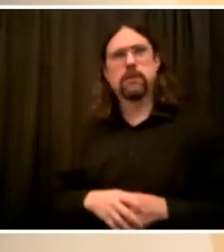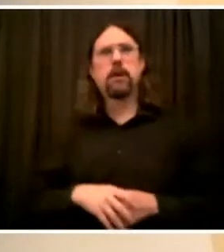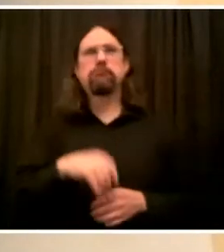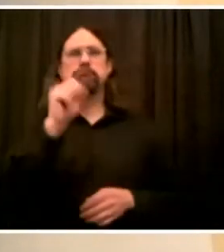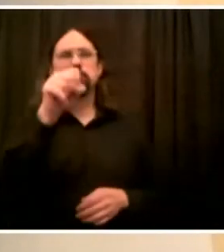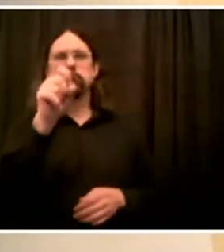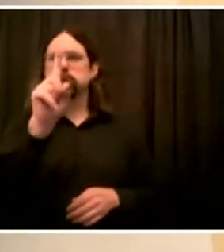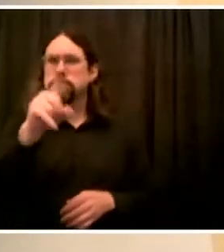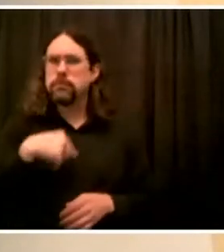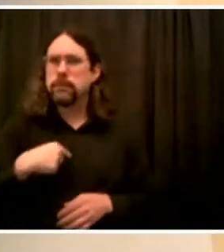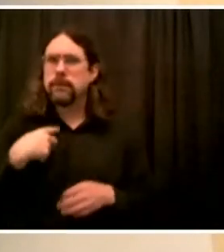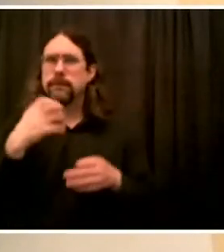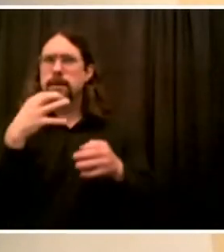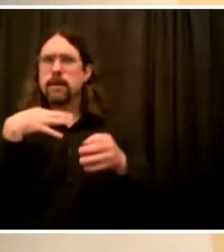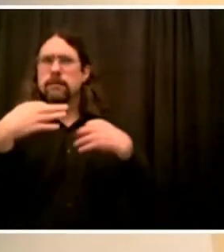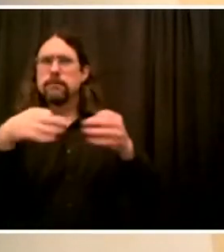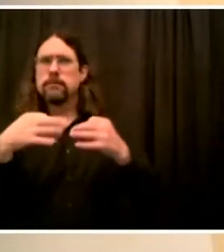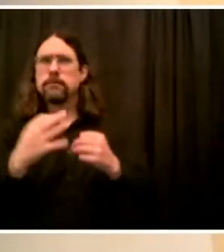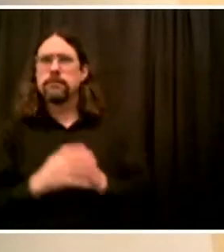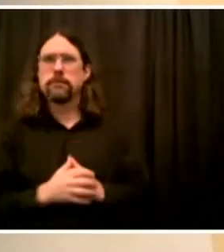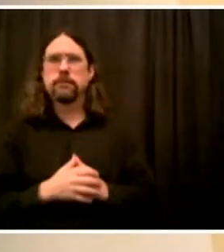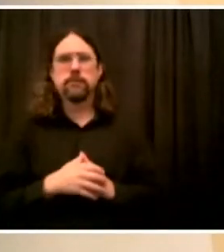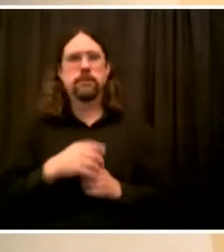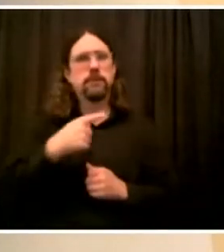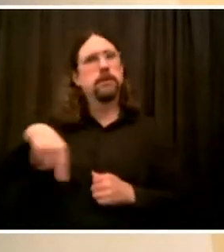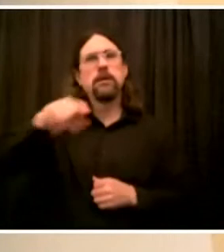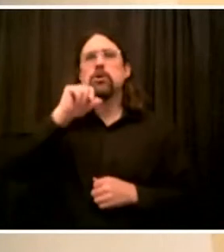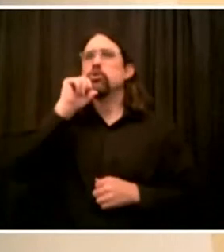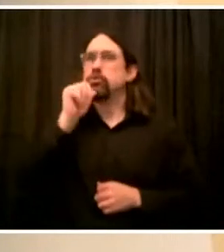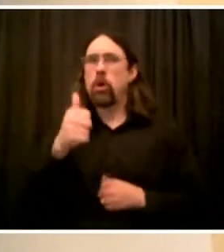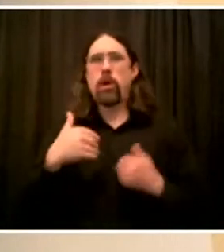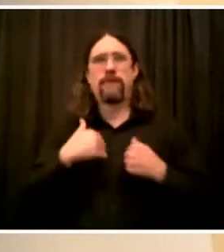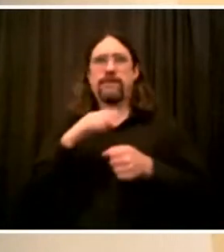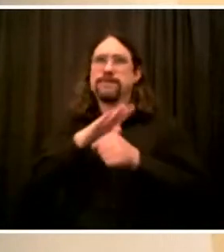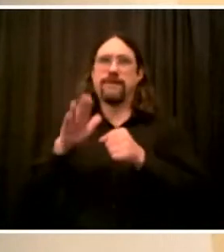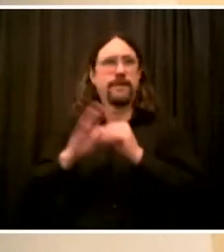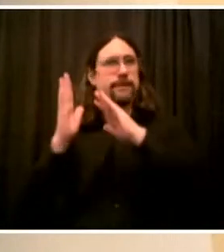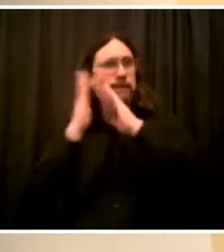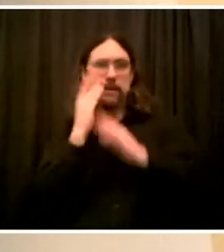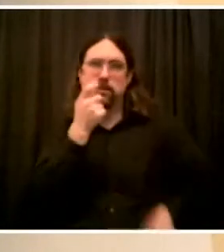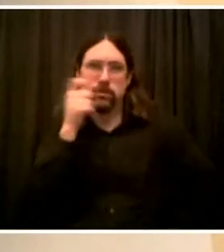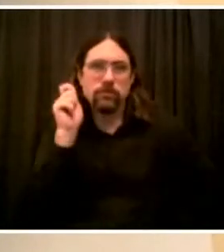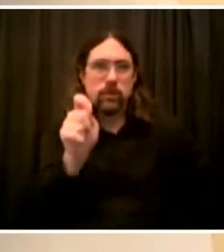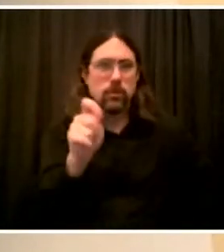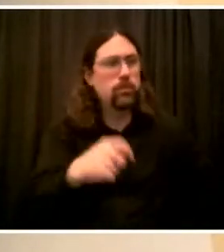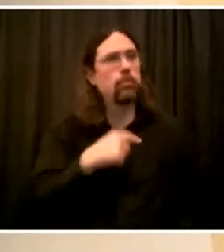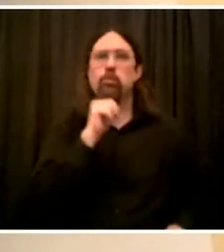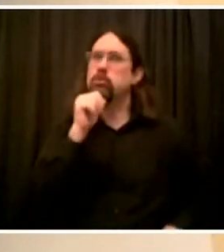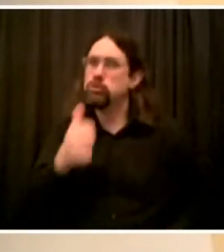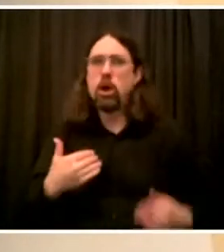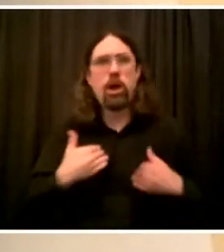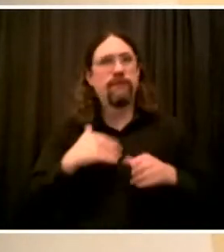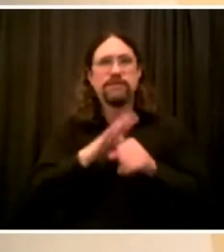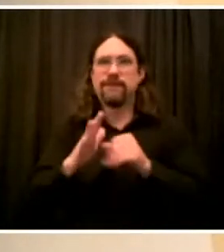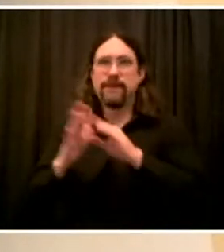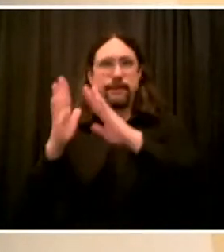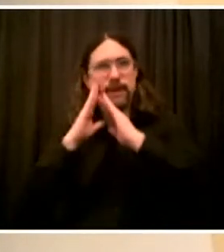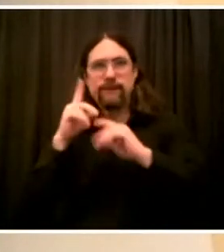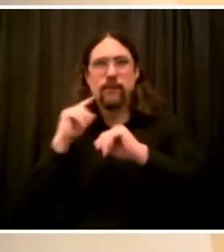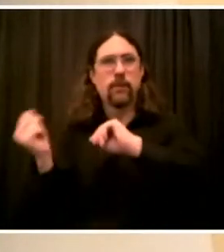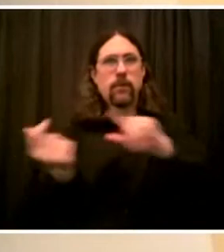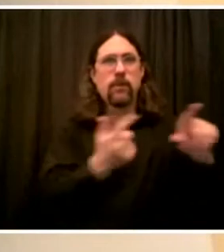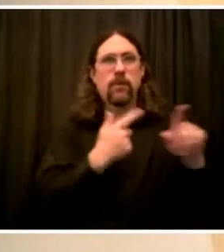in the shelter system. Gone are the days when the shelter system did not have enough beds for everyone. Having said that, I think we've been pretty